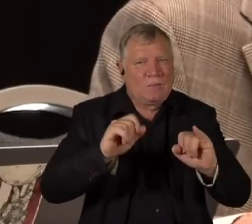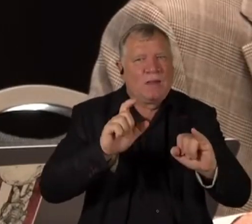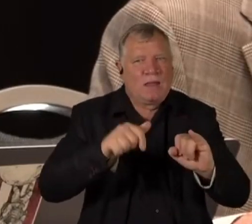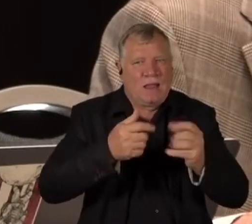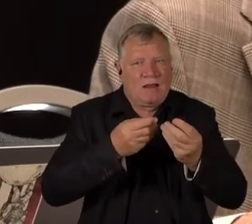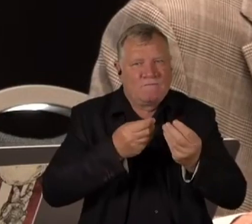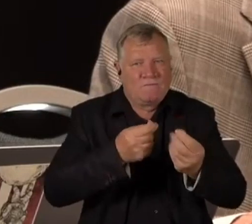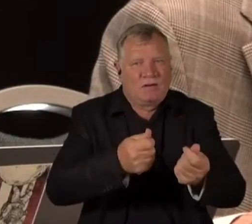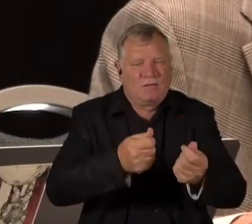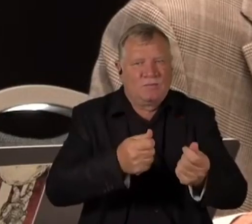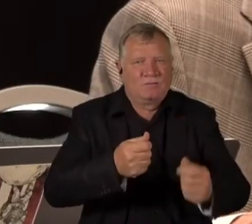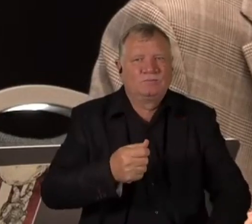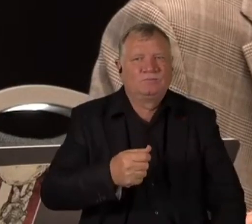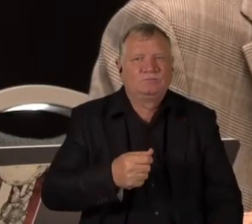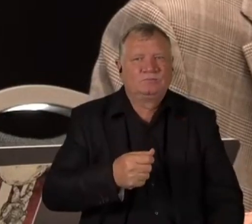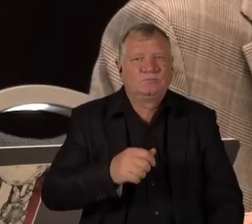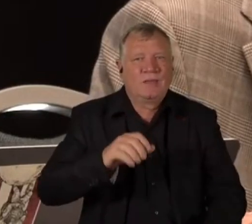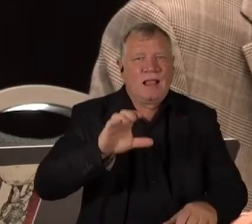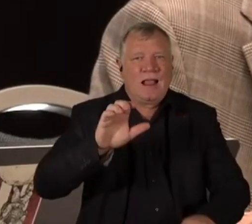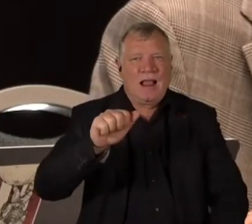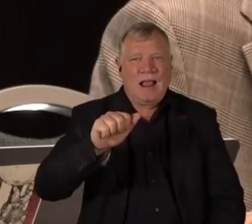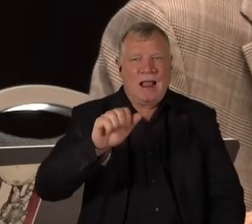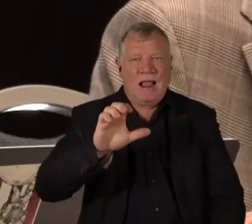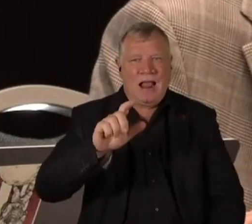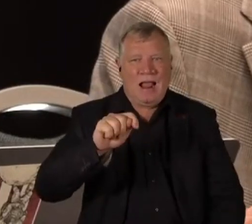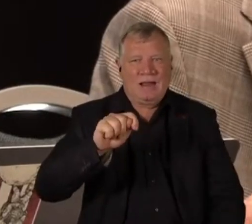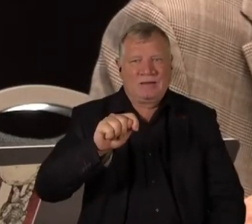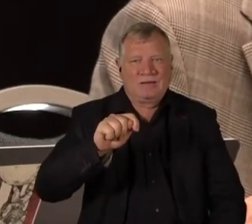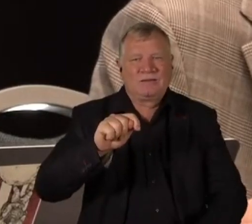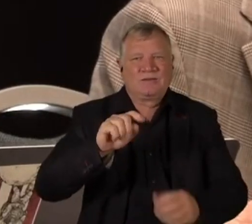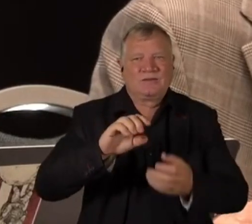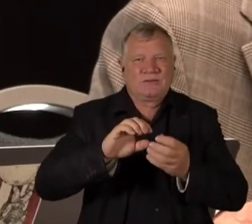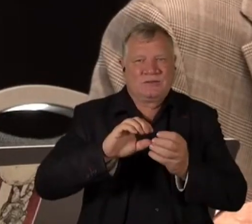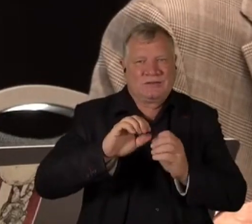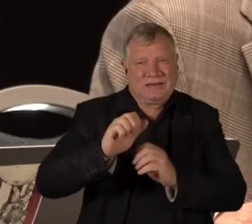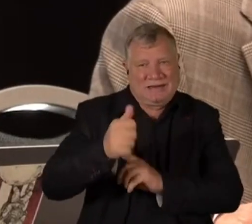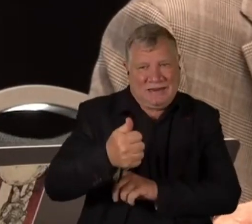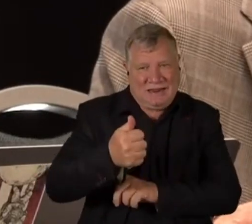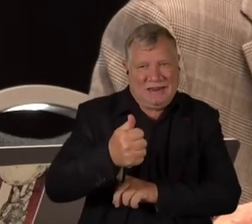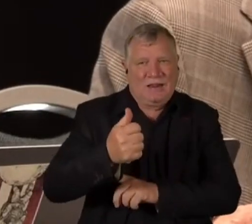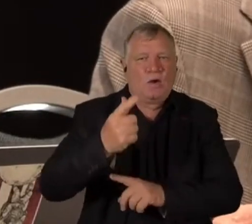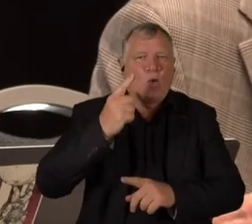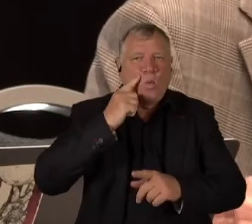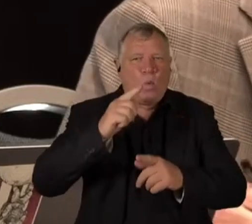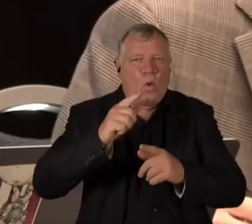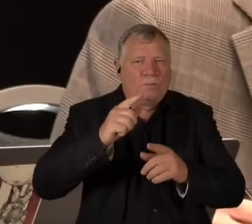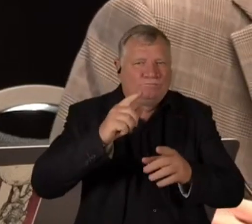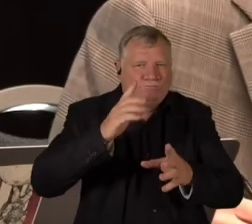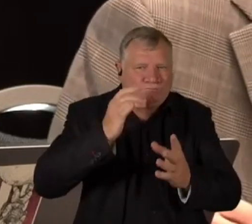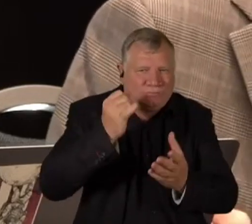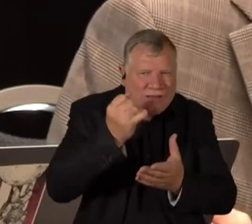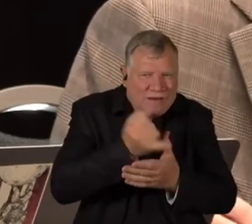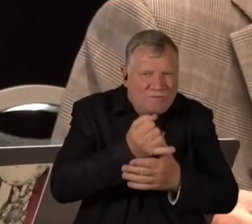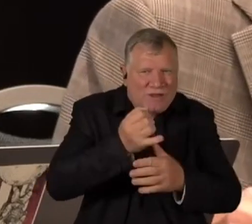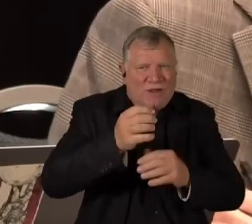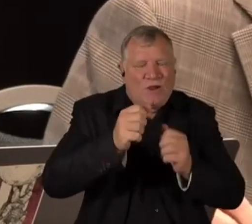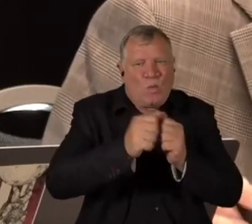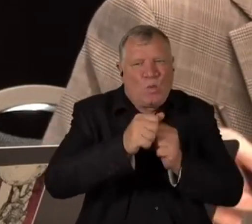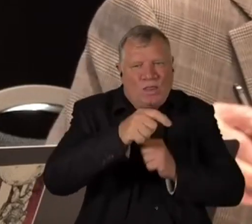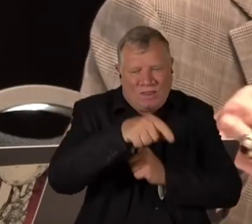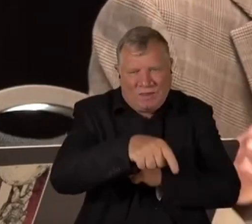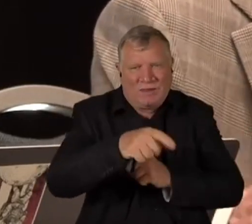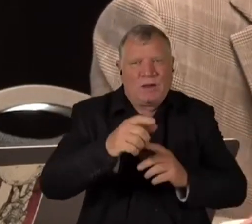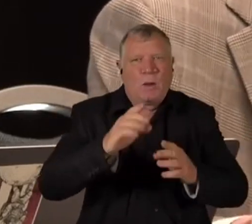however, constitutes a clear act of political and special interest interference with the Energy Bureau's authority, which is why the